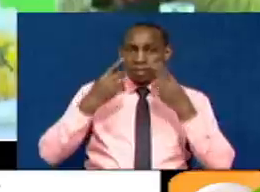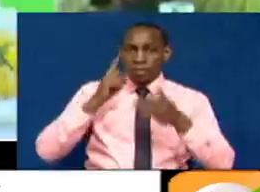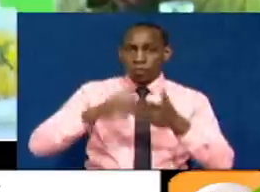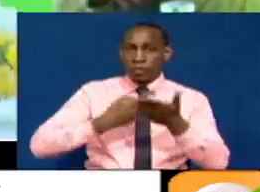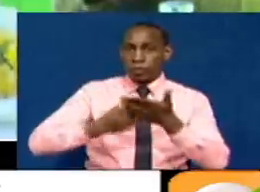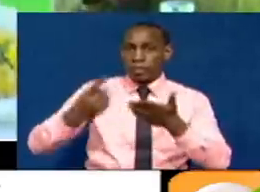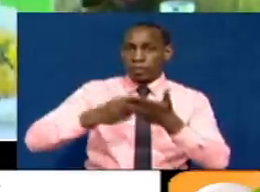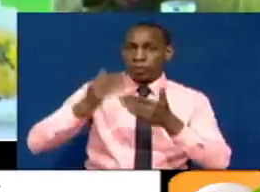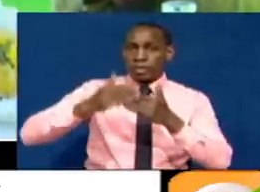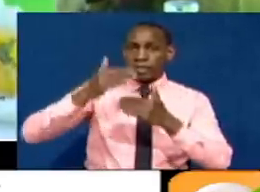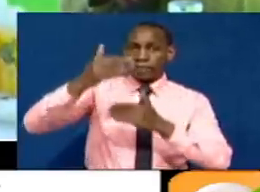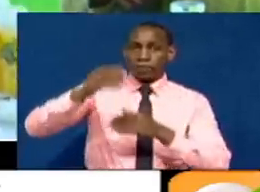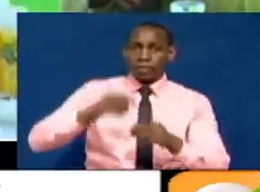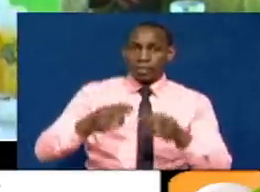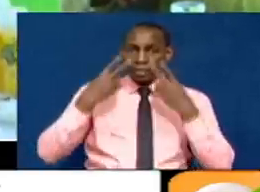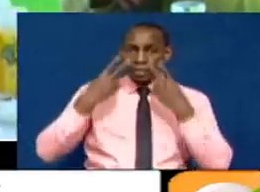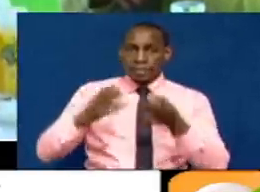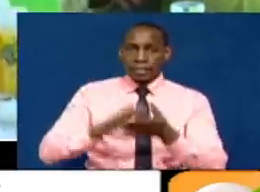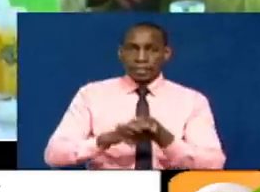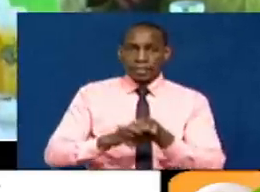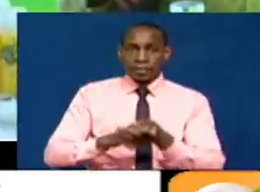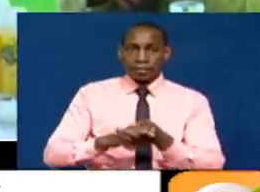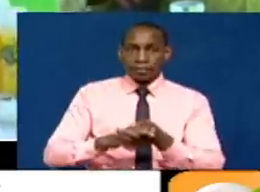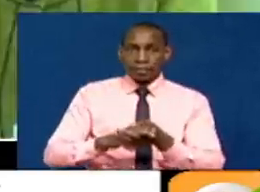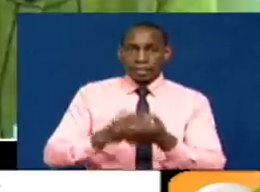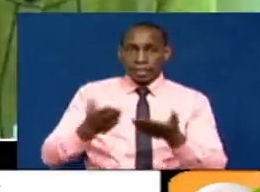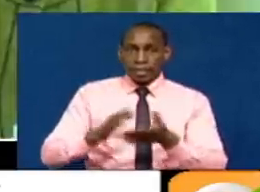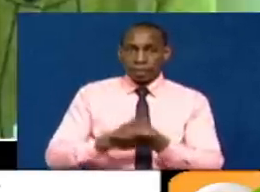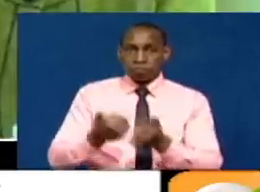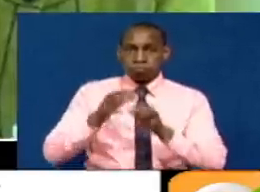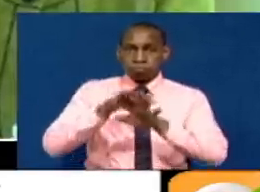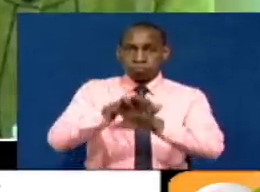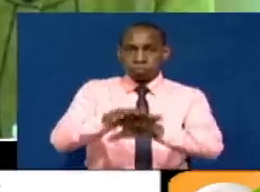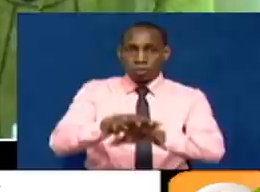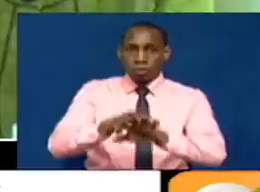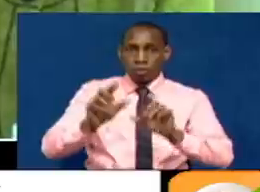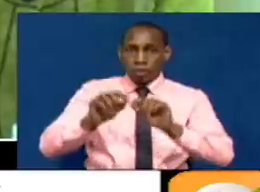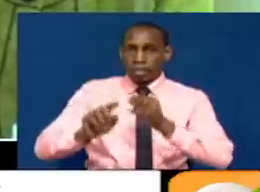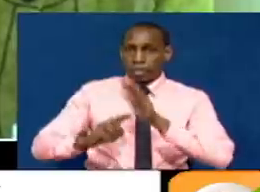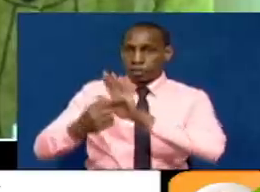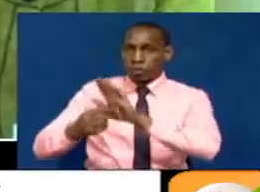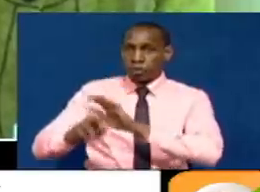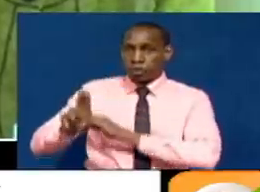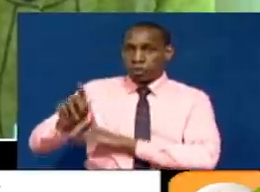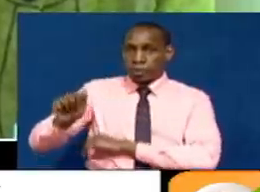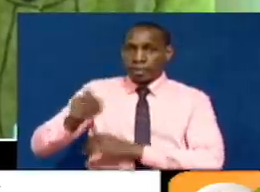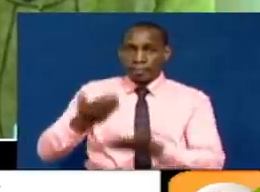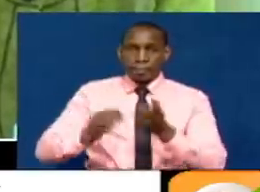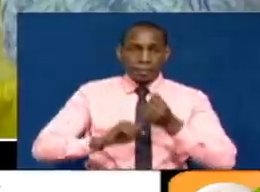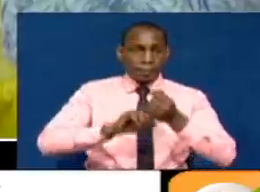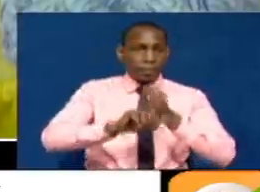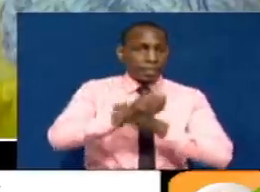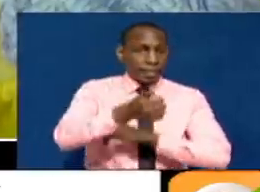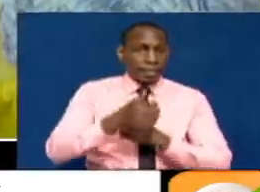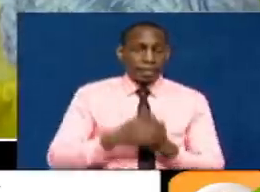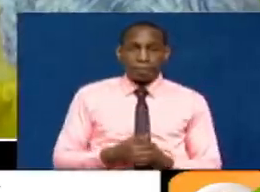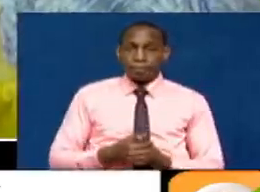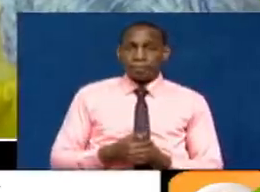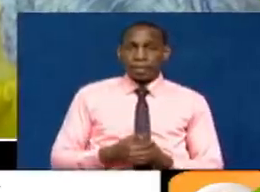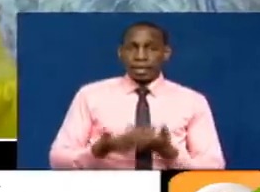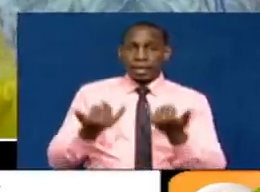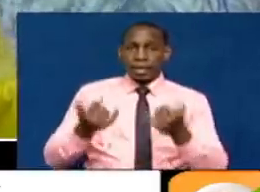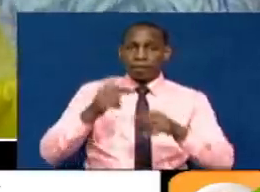weeks ahead? Are we going to see more names now falling in line and saying either UDA or coming this way? So this